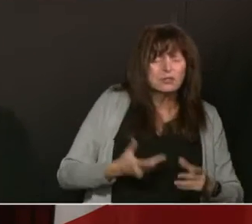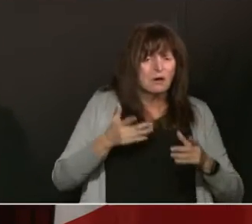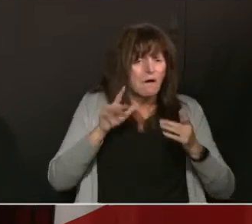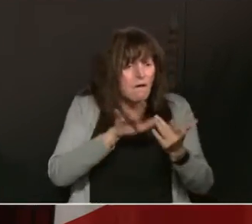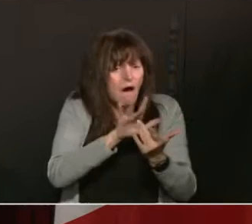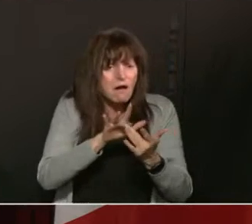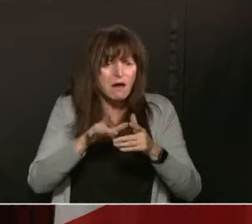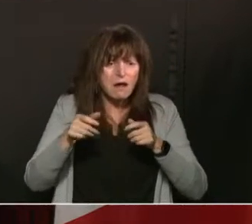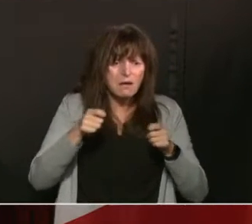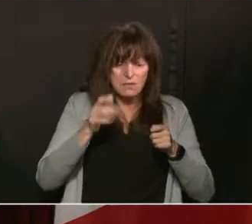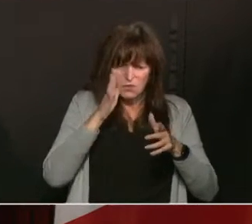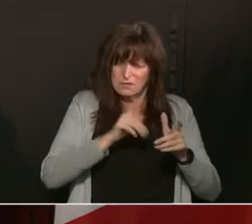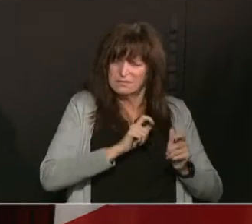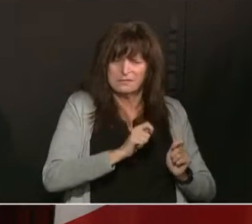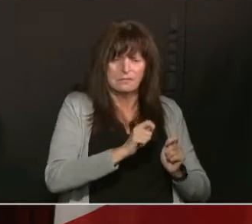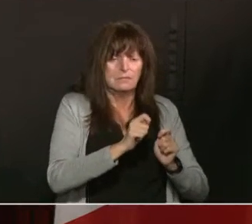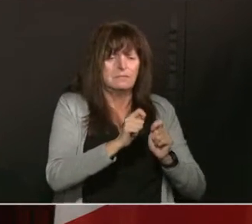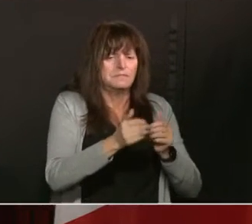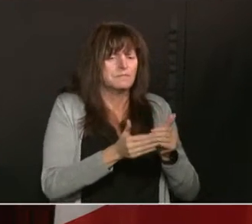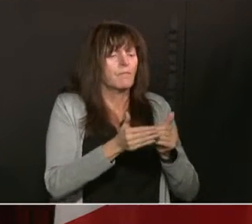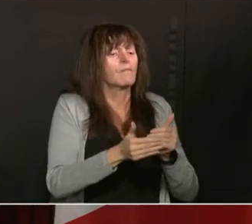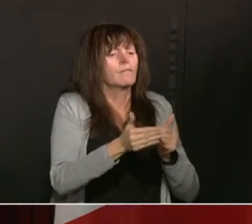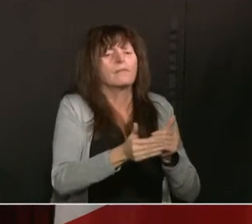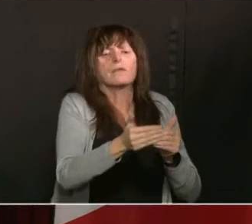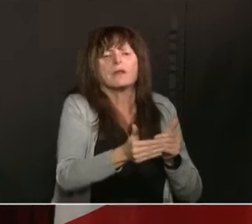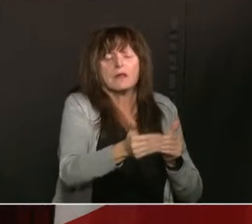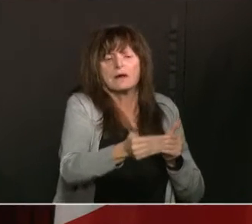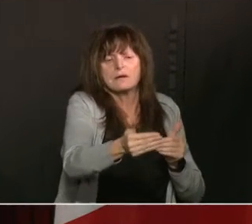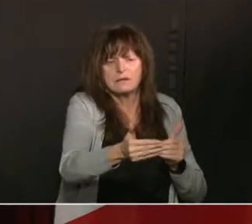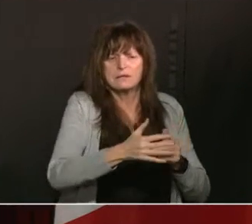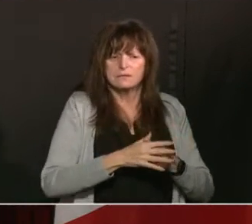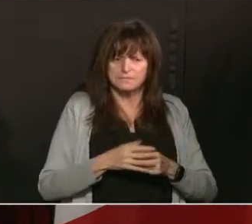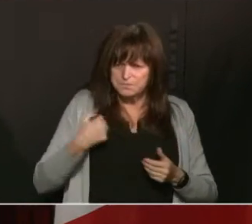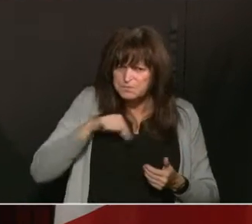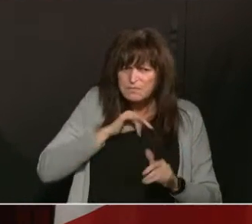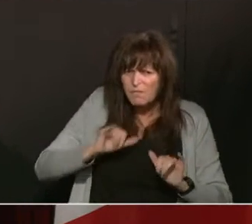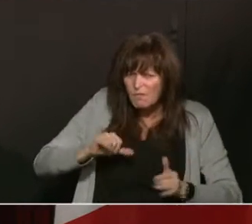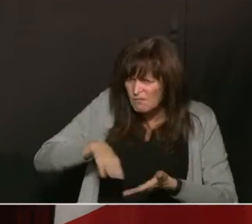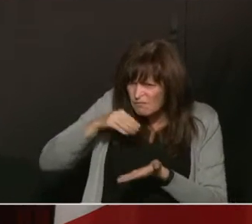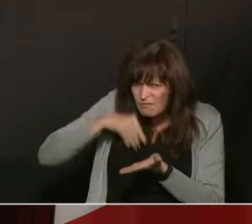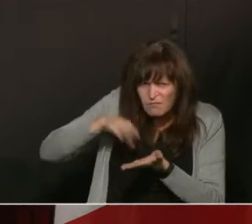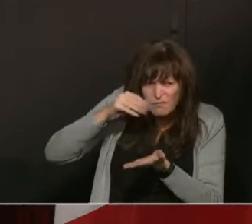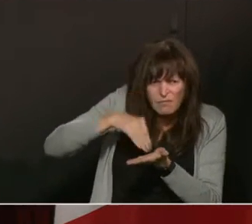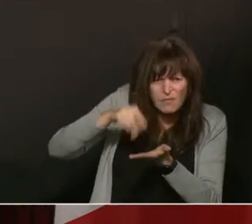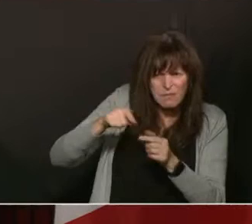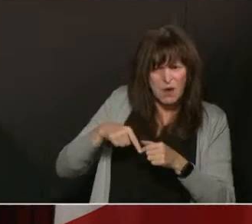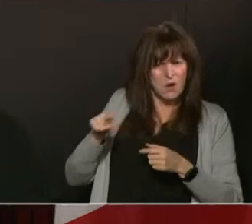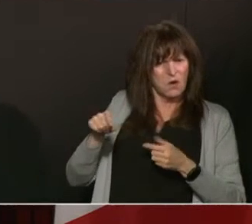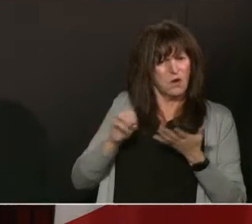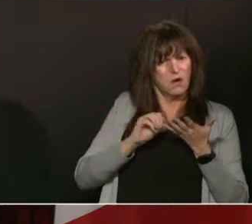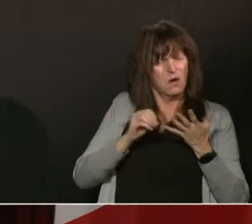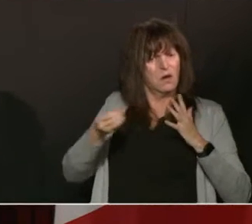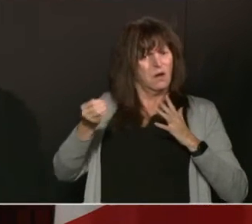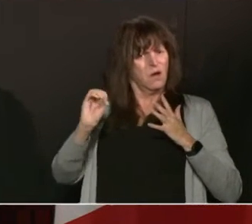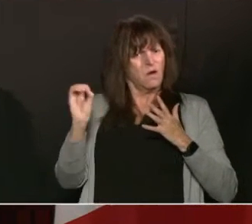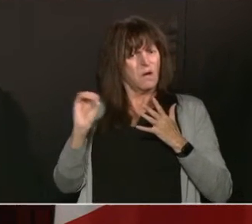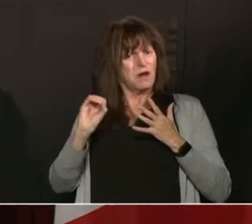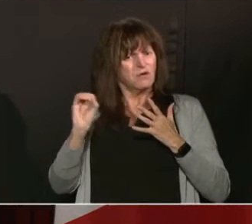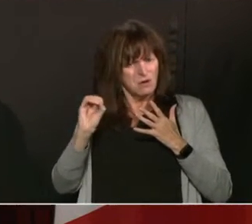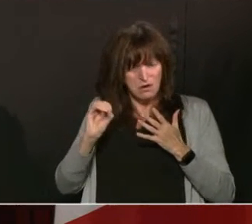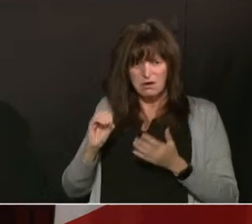days and weeks as we respond to Omicron. Our resources must be prioritized to ensure our